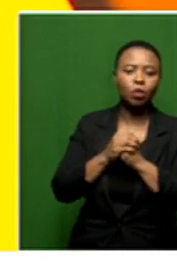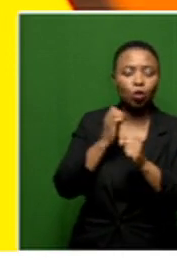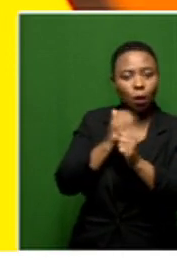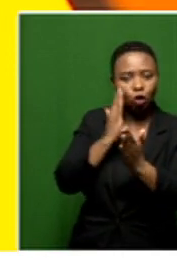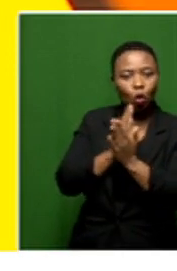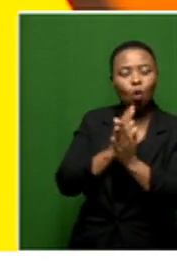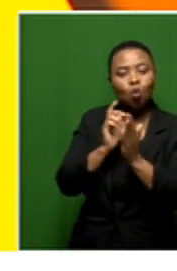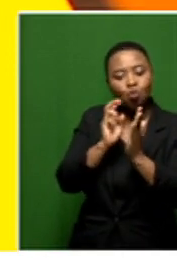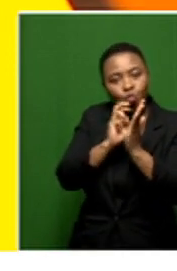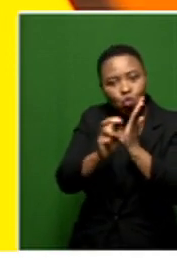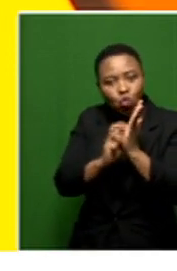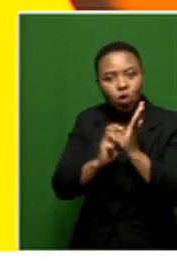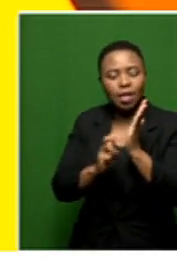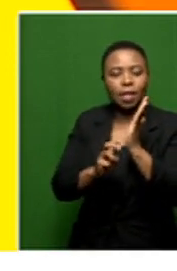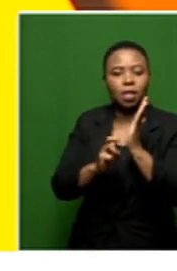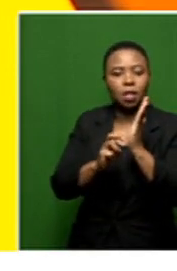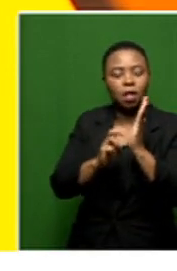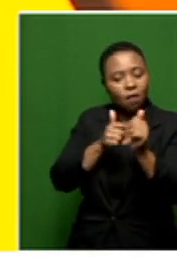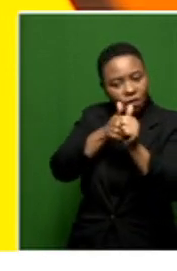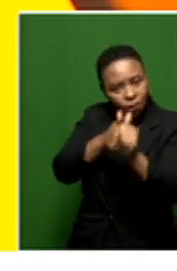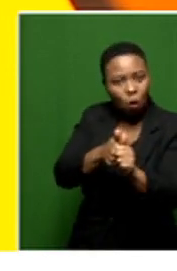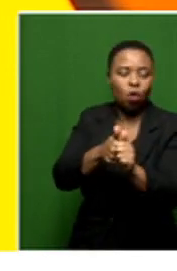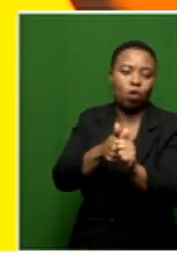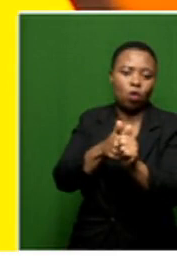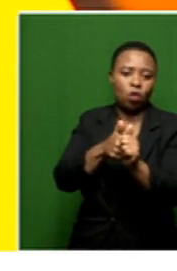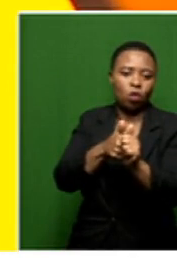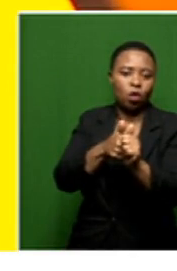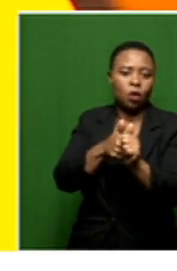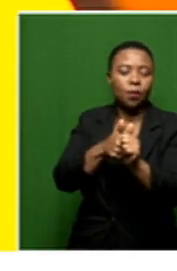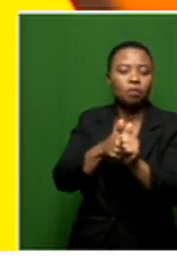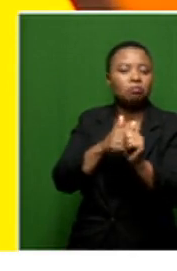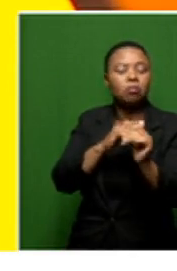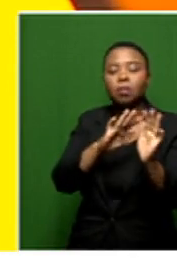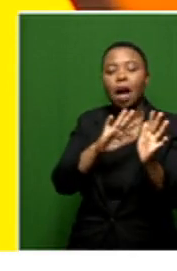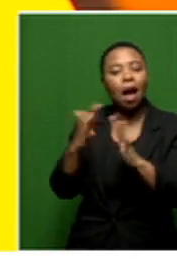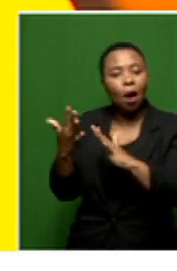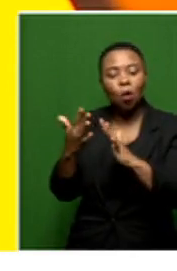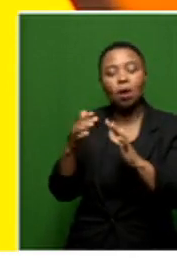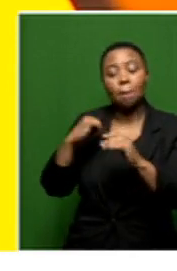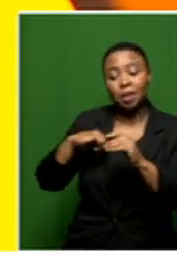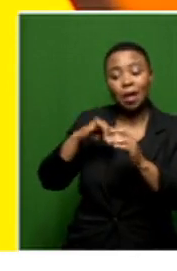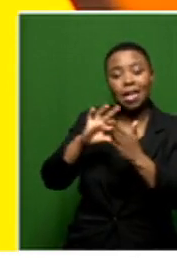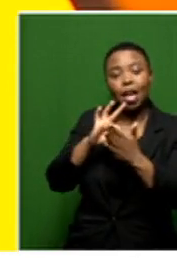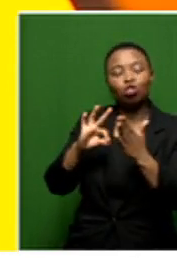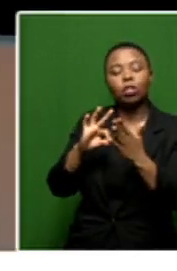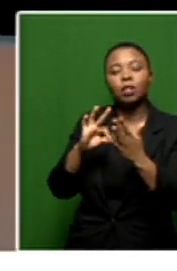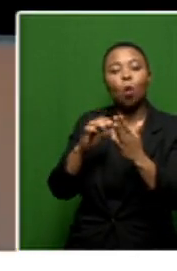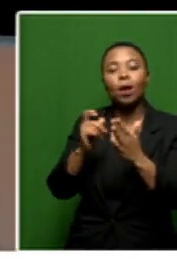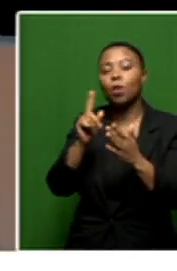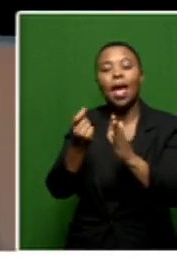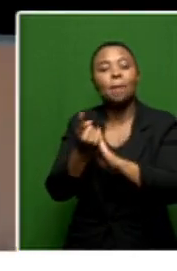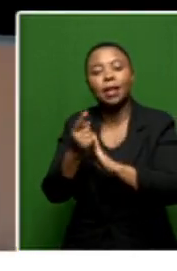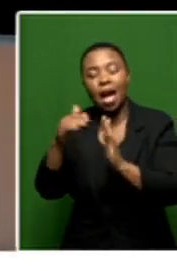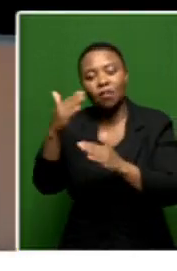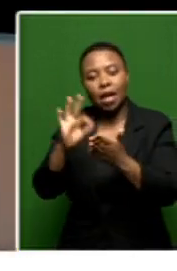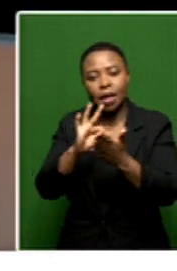regulation of all these relationships that are going to be emerging out of this municipal elections. And it is indeed